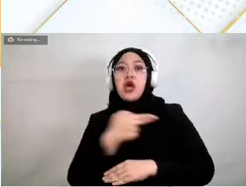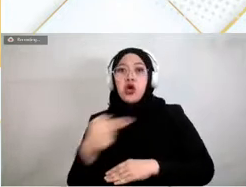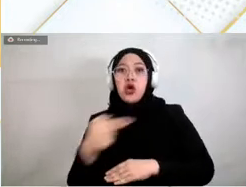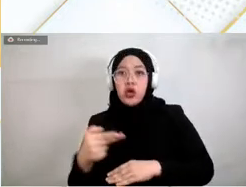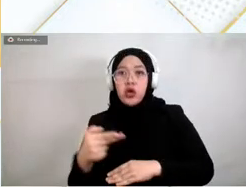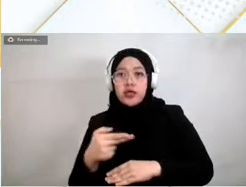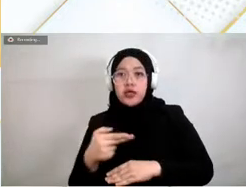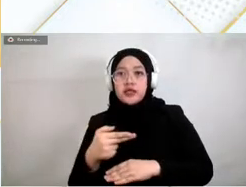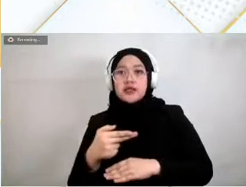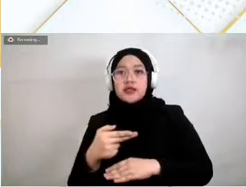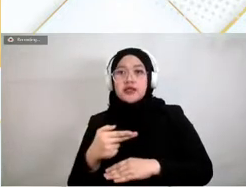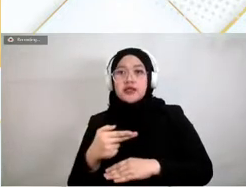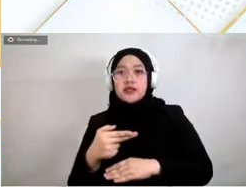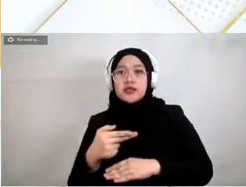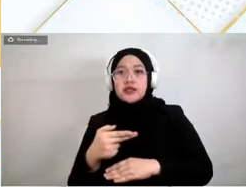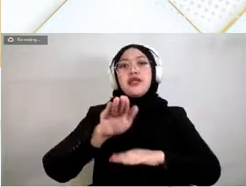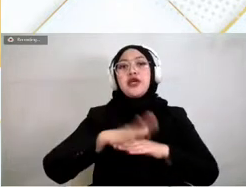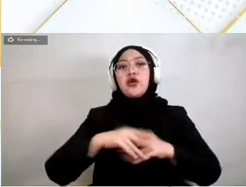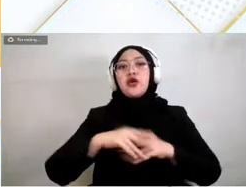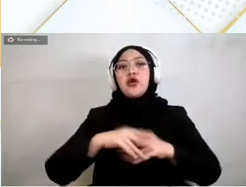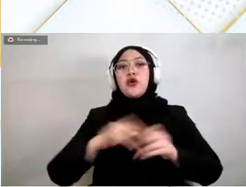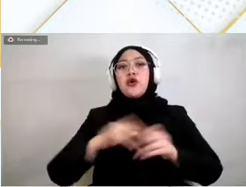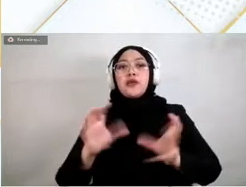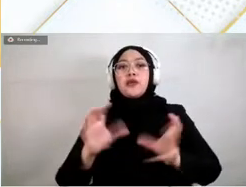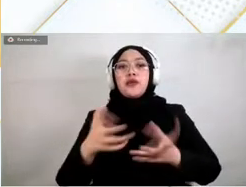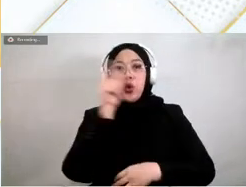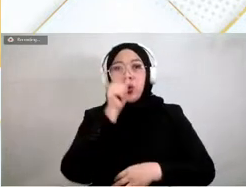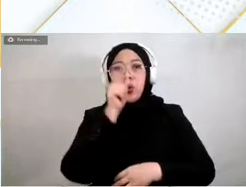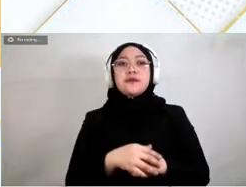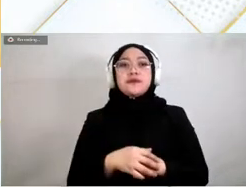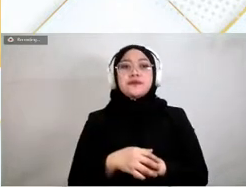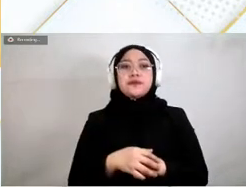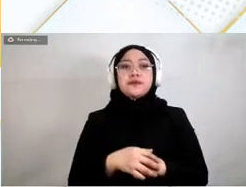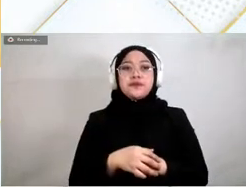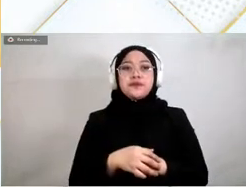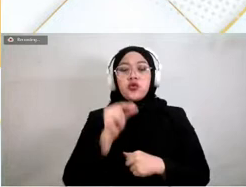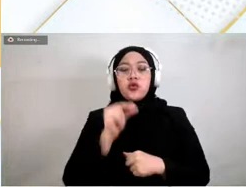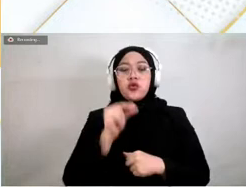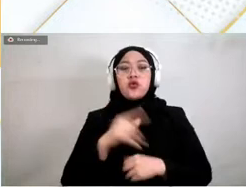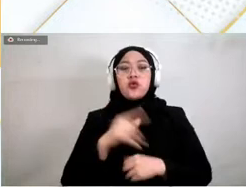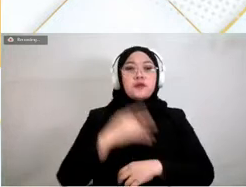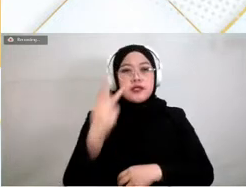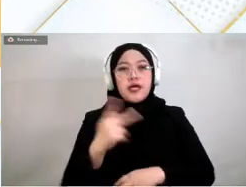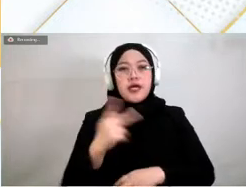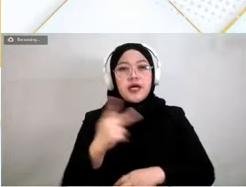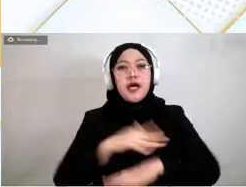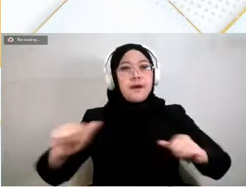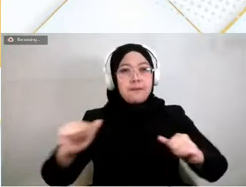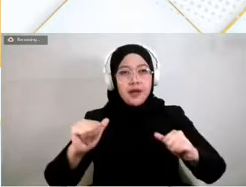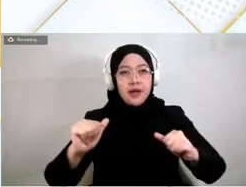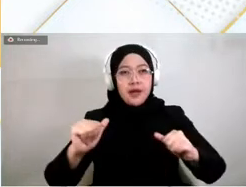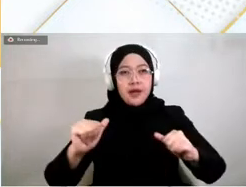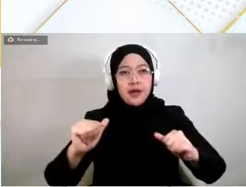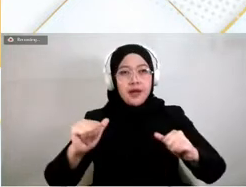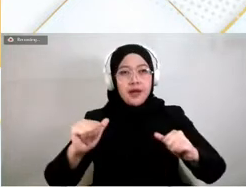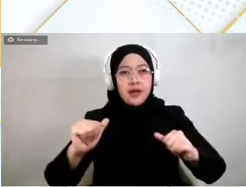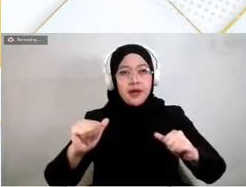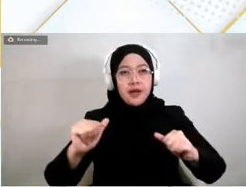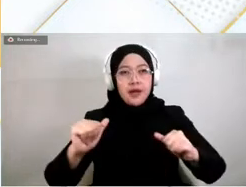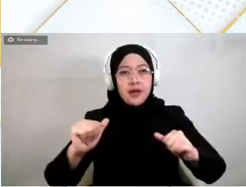effectively step further to contribute actively to the peacekeeping effort in the regional or international